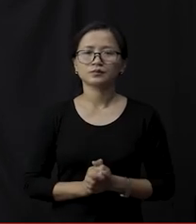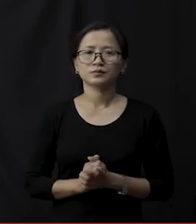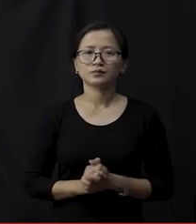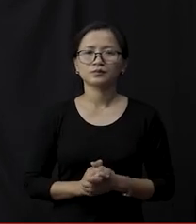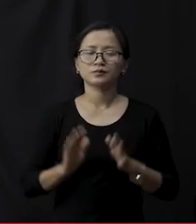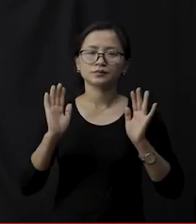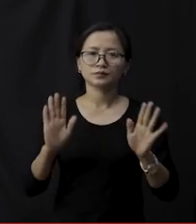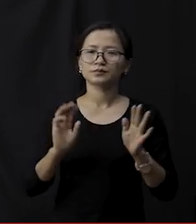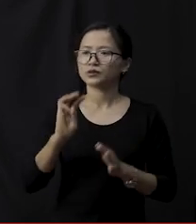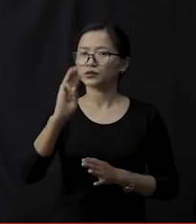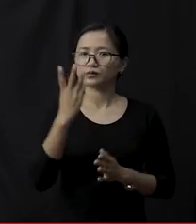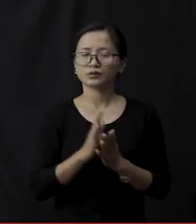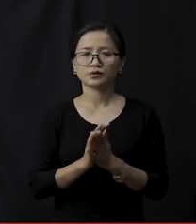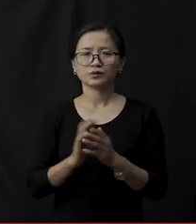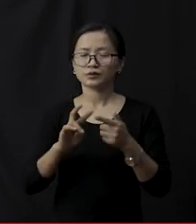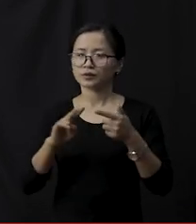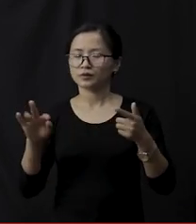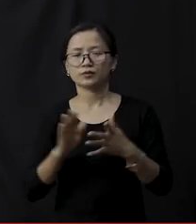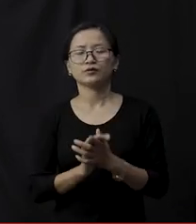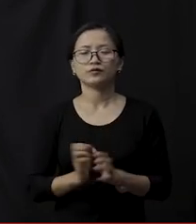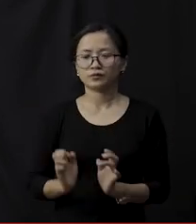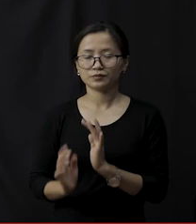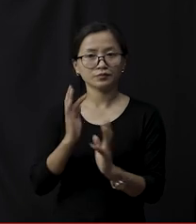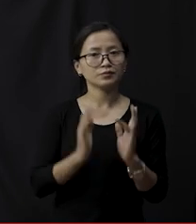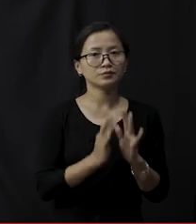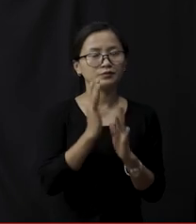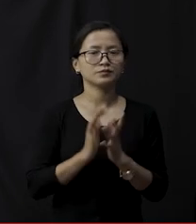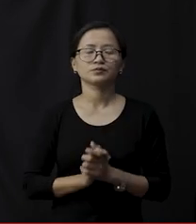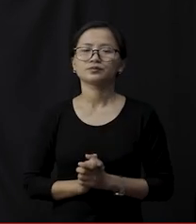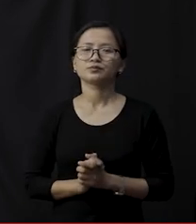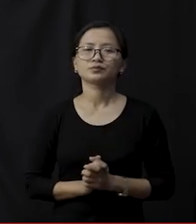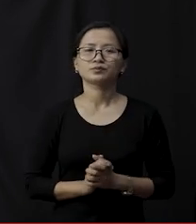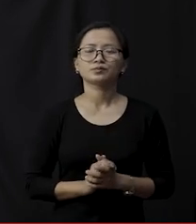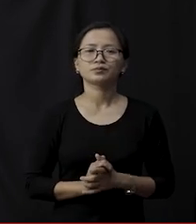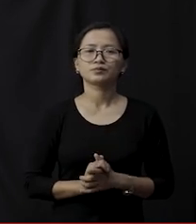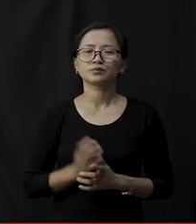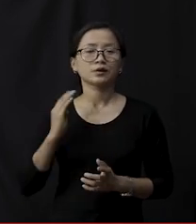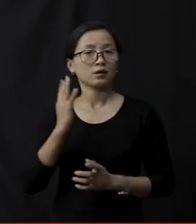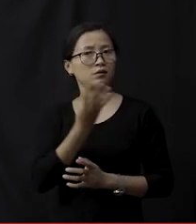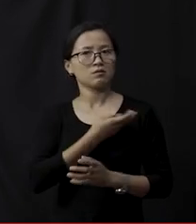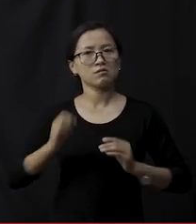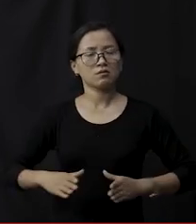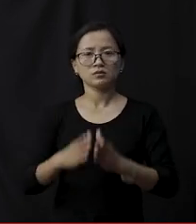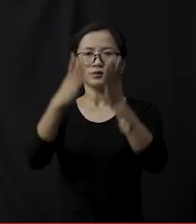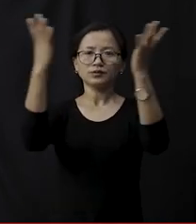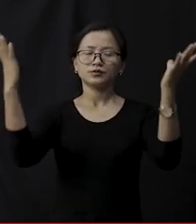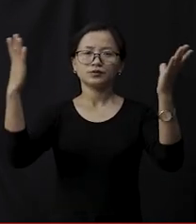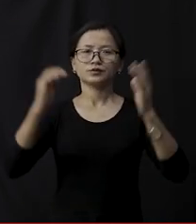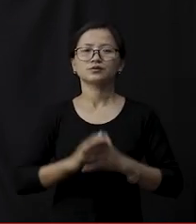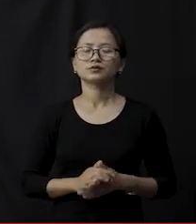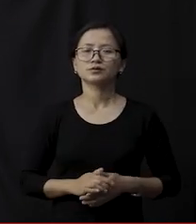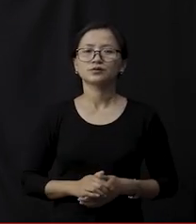that, we have three types of plants. So the first type of plant is our trees. And